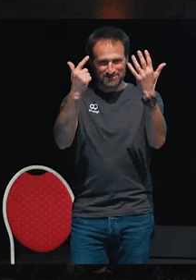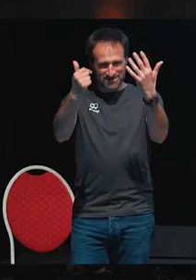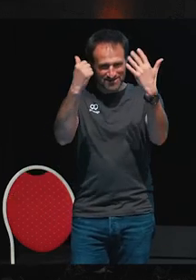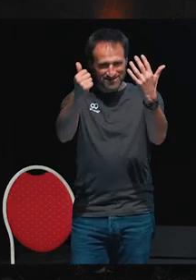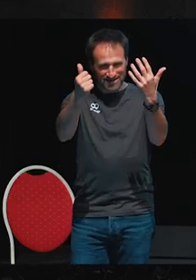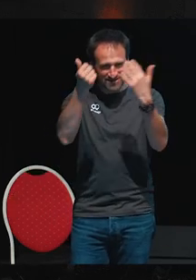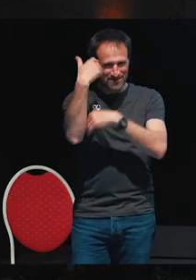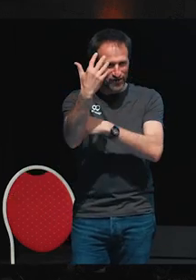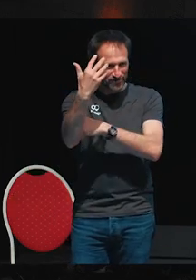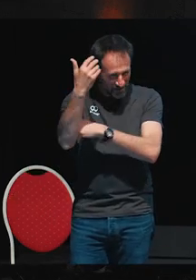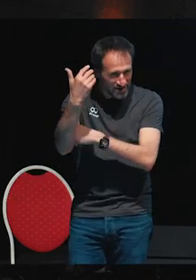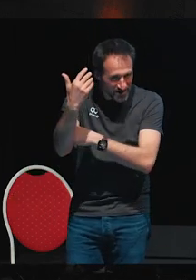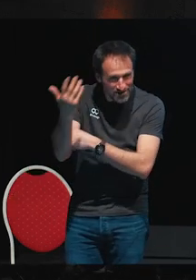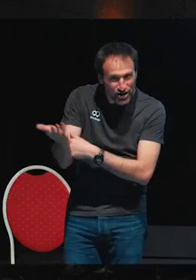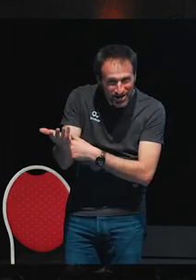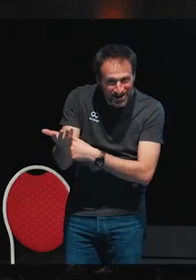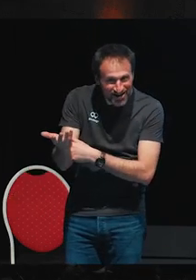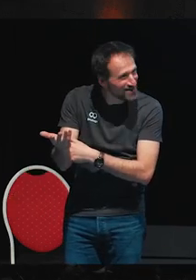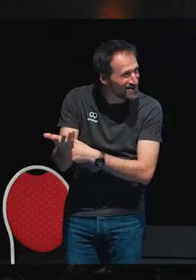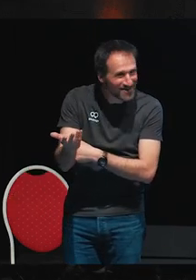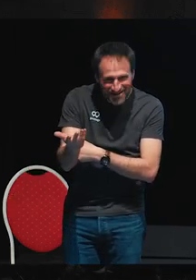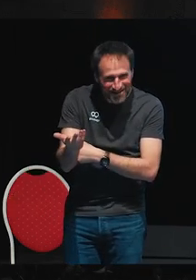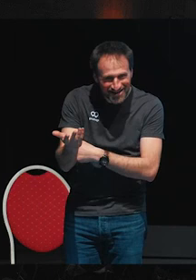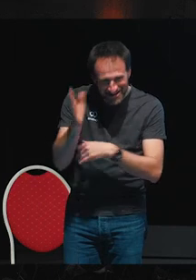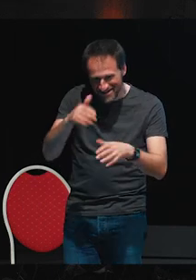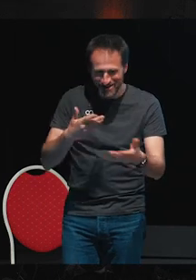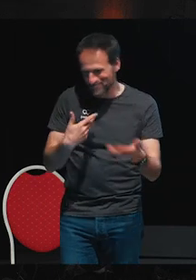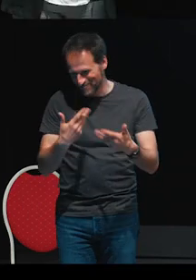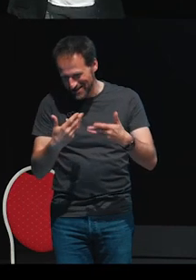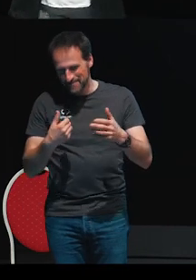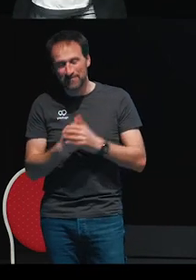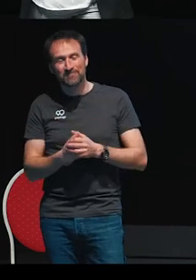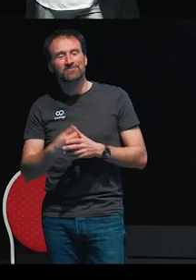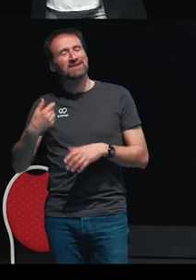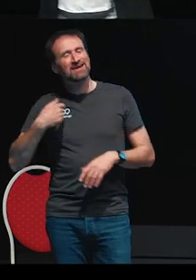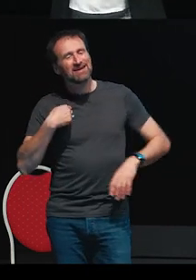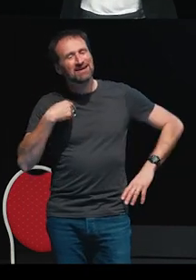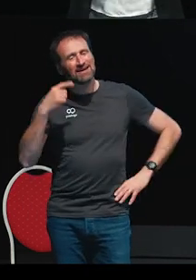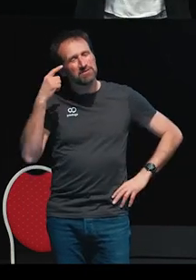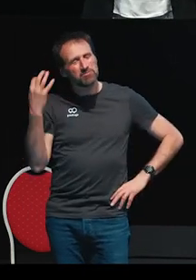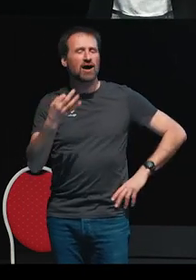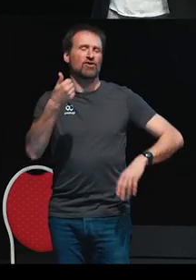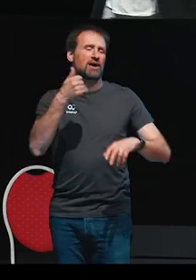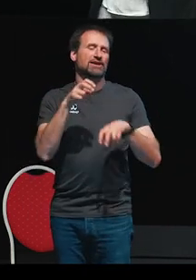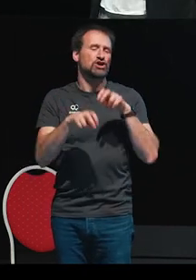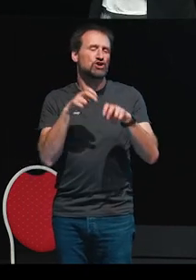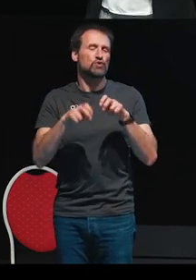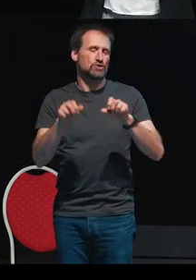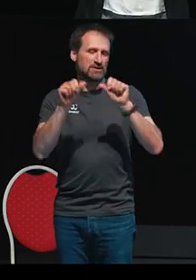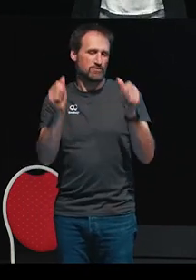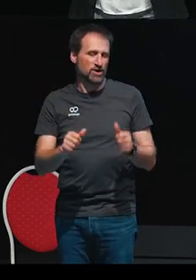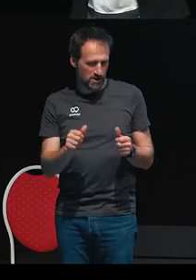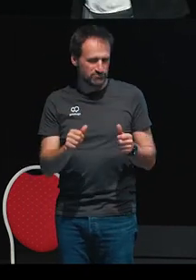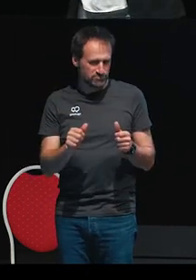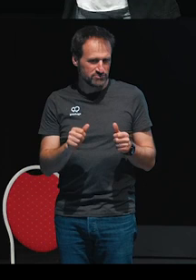8, 7, 6, 5, all right. So let's talk about it. I would probably need a user model with